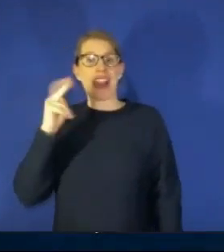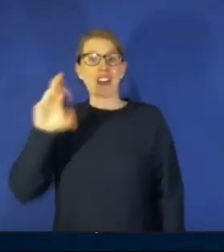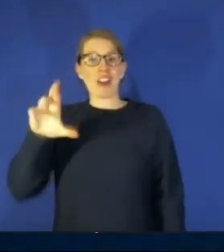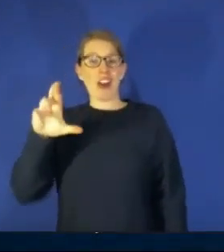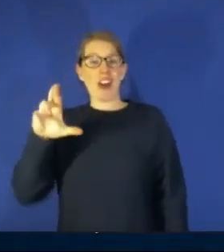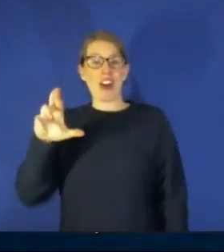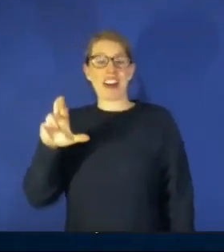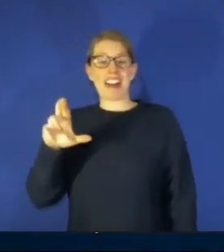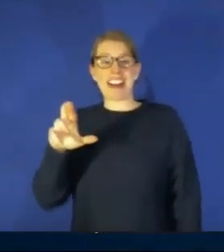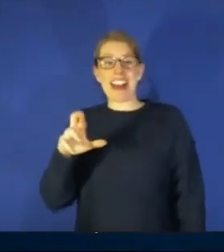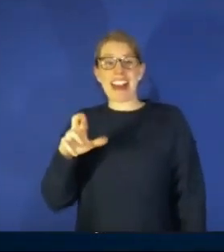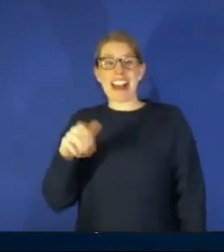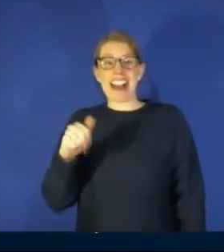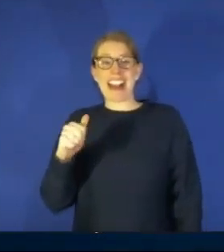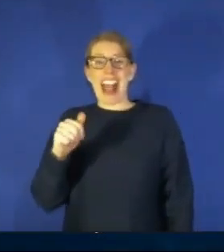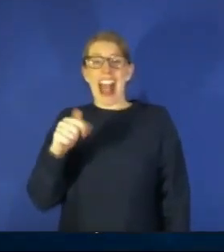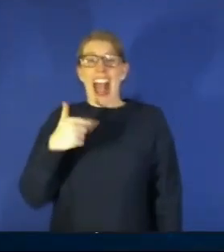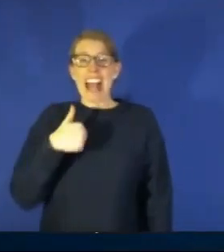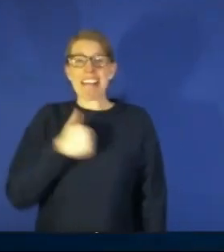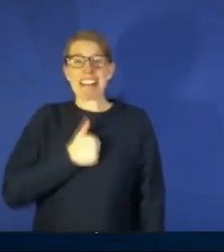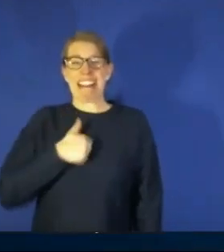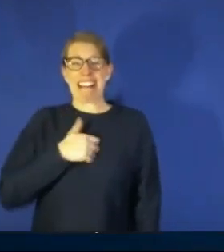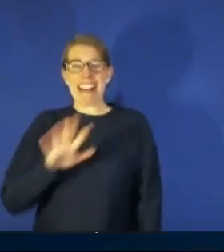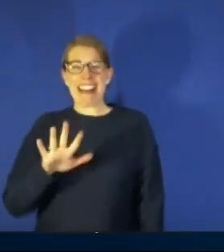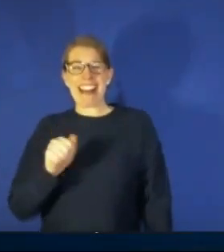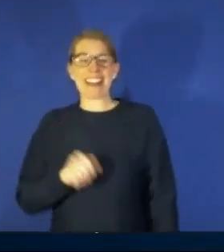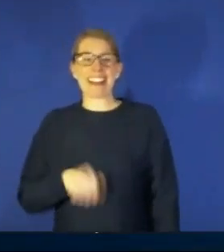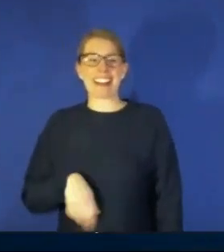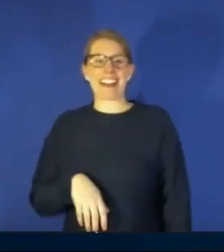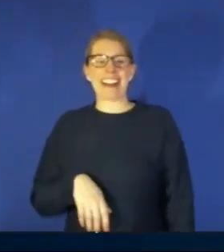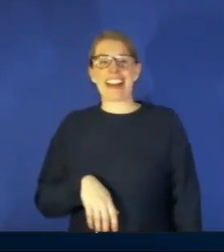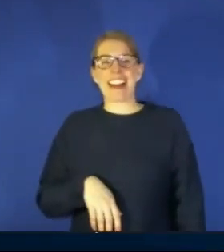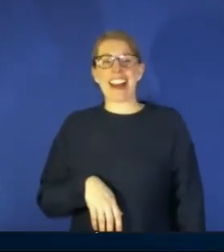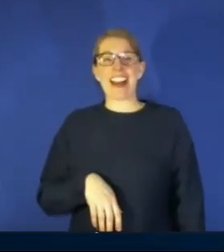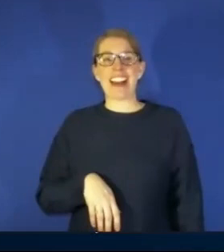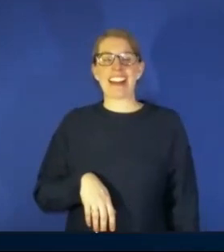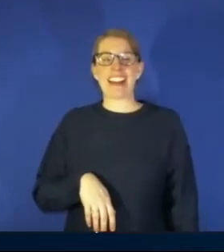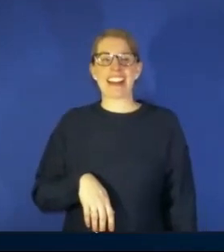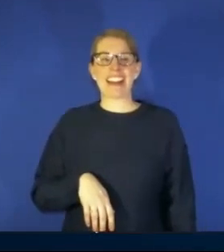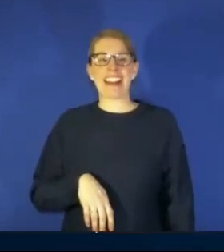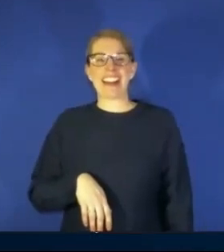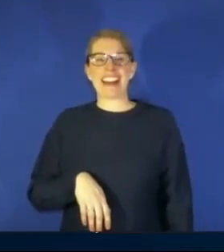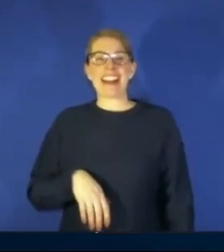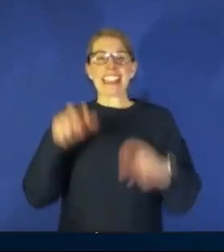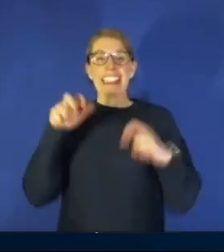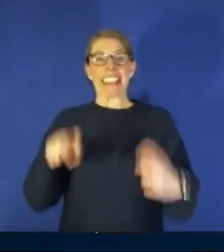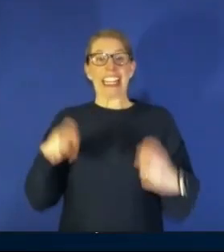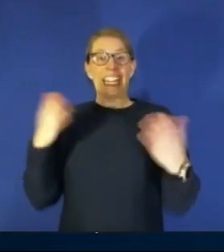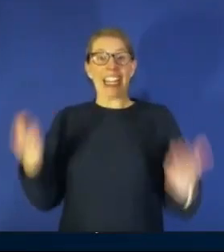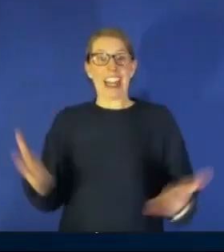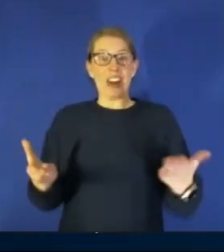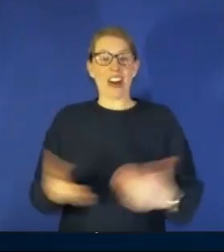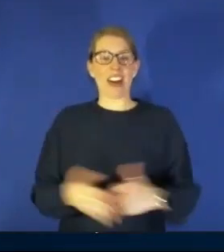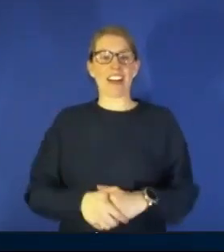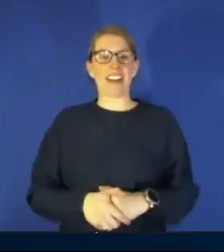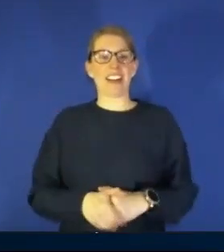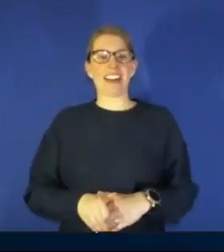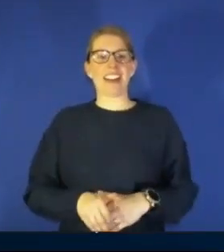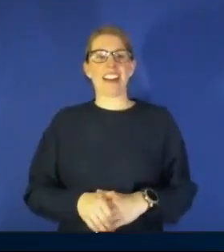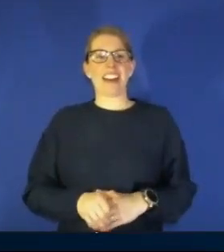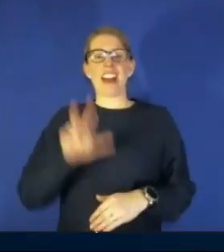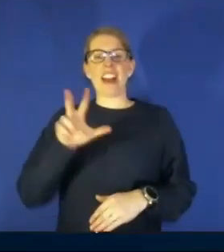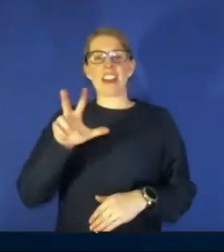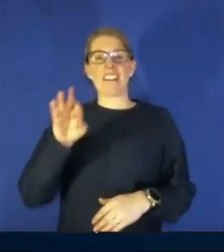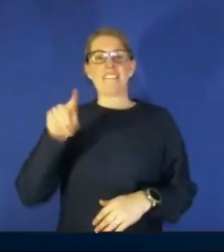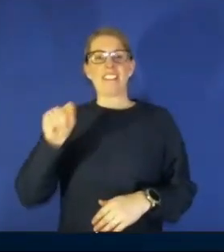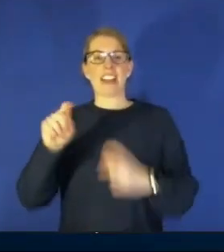here. Your favorite co-anchor that's here right now. That's right. Sitting here at Who this happens to be desk. just sitting to her right, Right. 3 feet over right now. That's right.